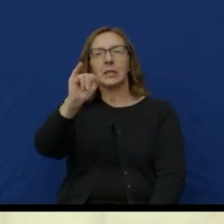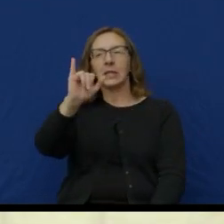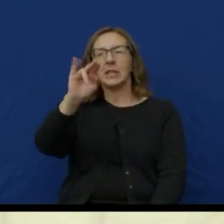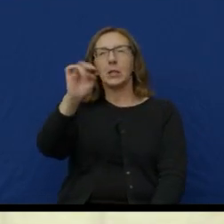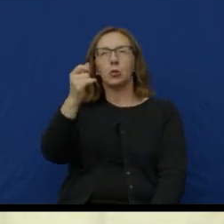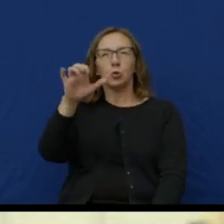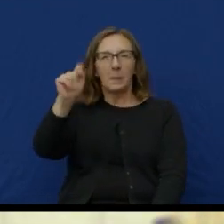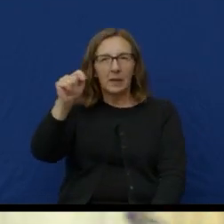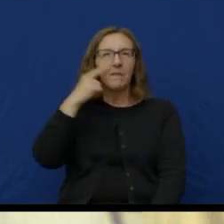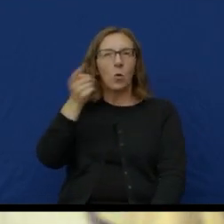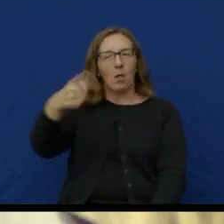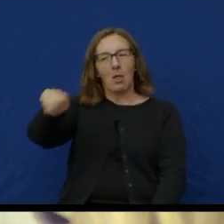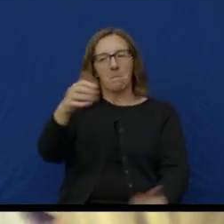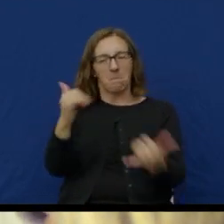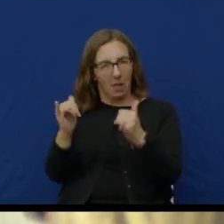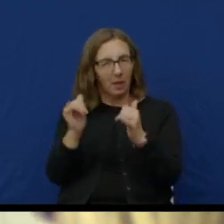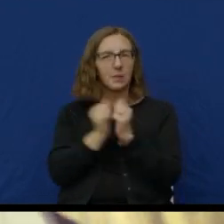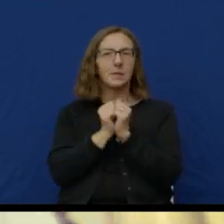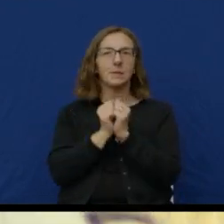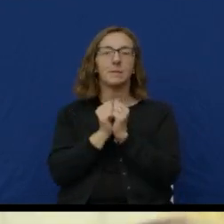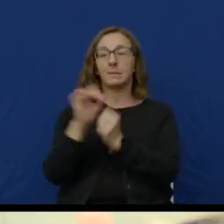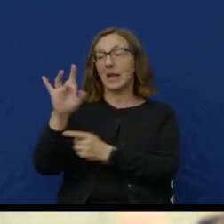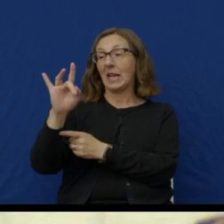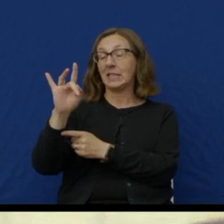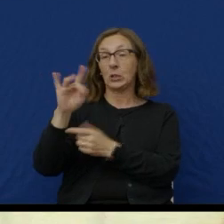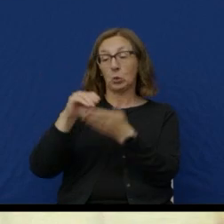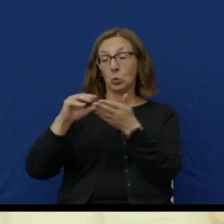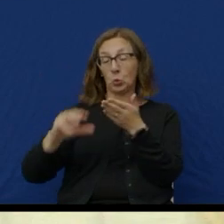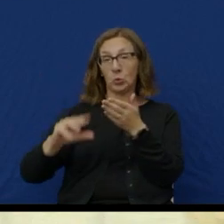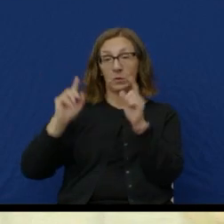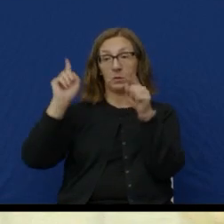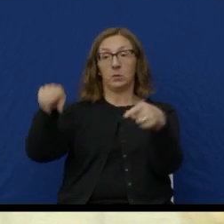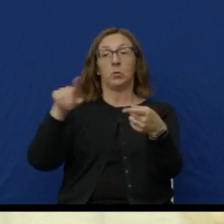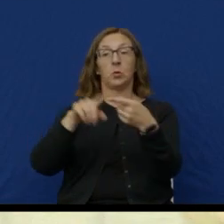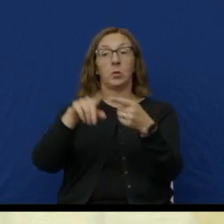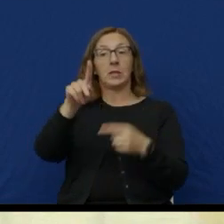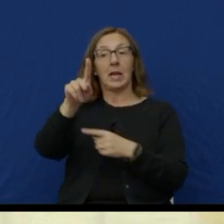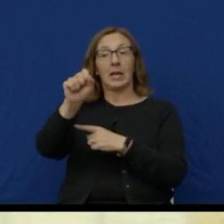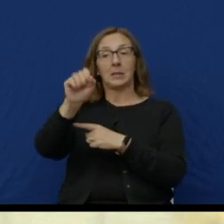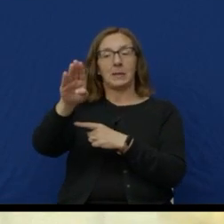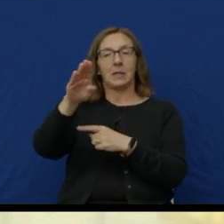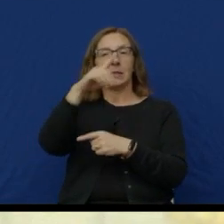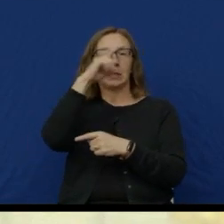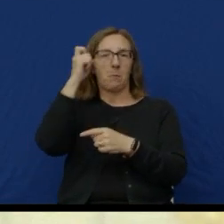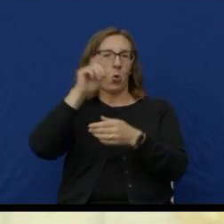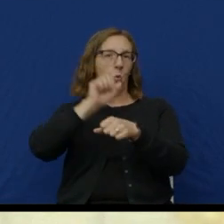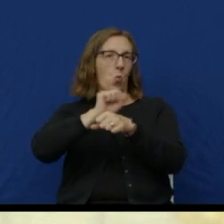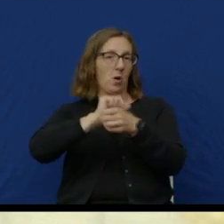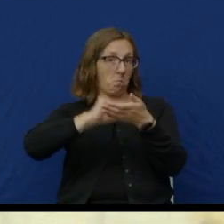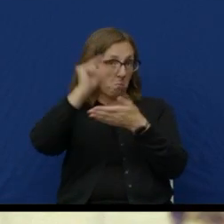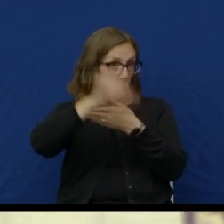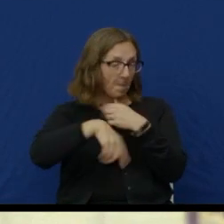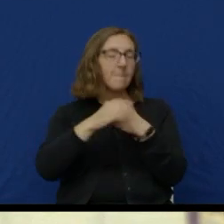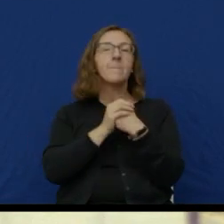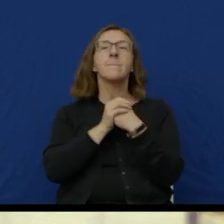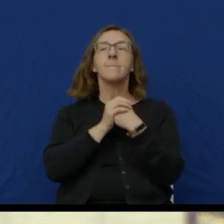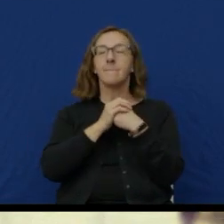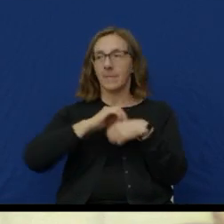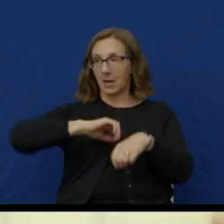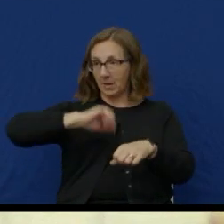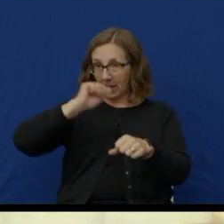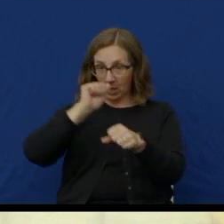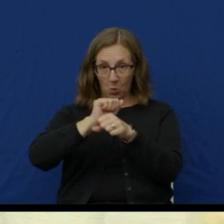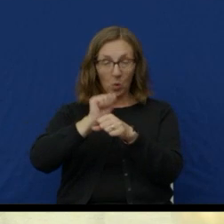some of that. 18 students attended KSB's summer work program. The students worked at the American Printing House